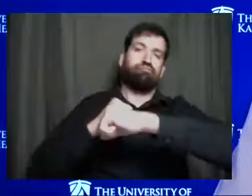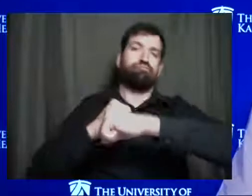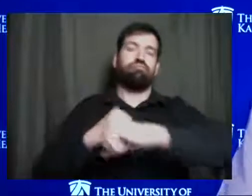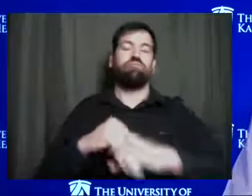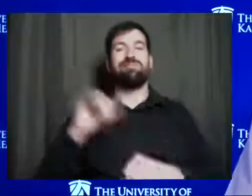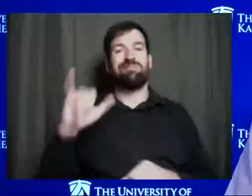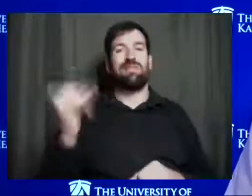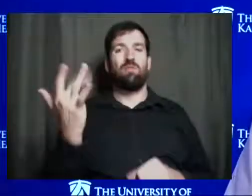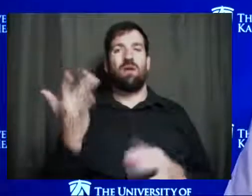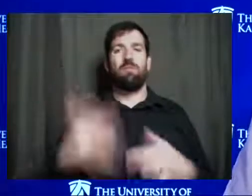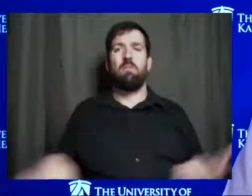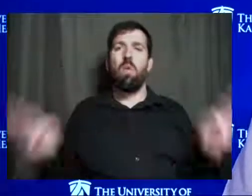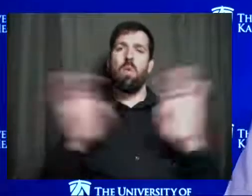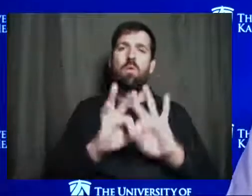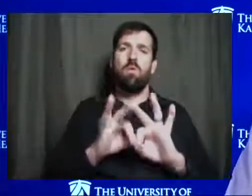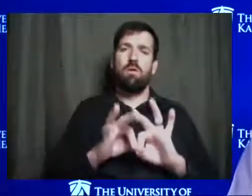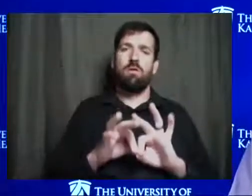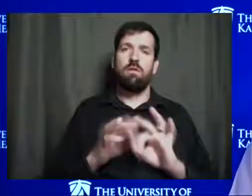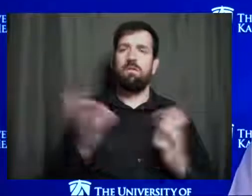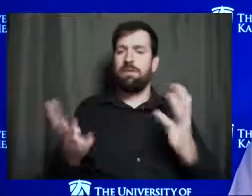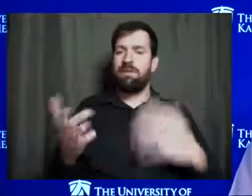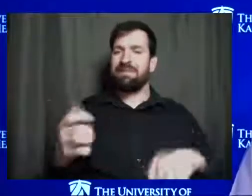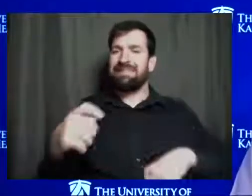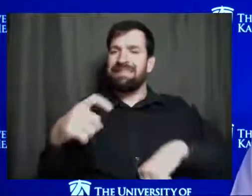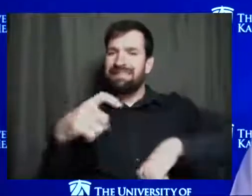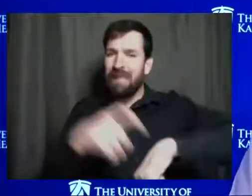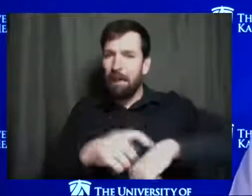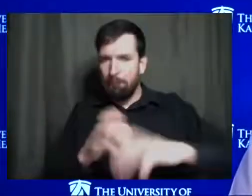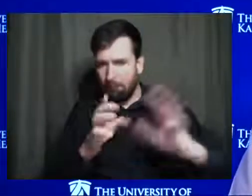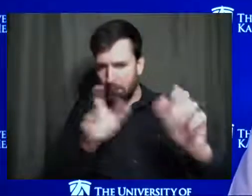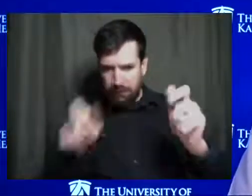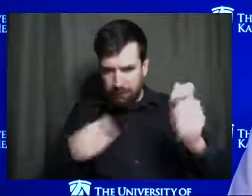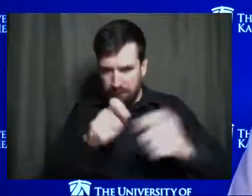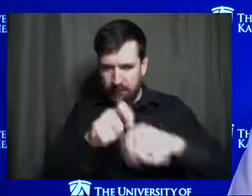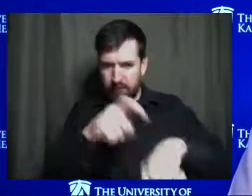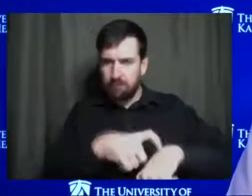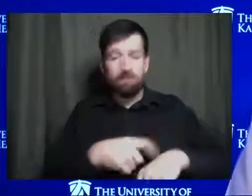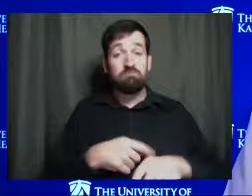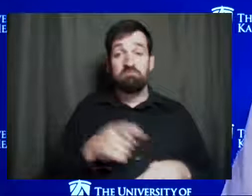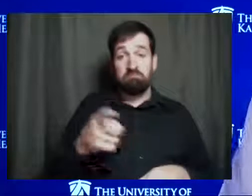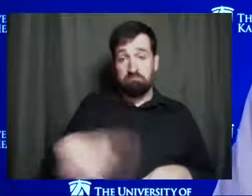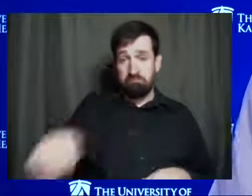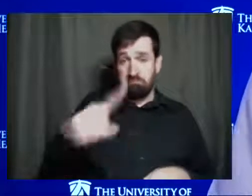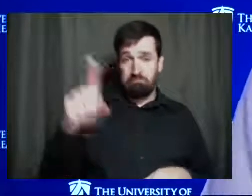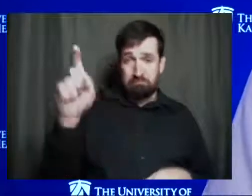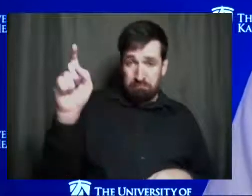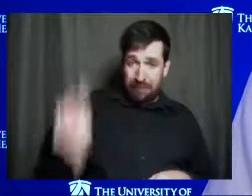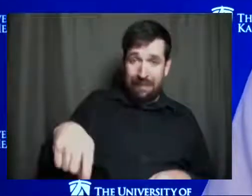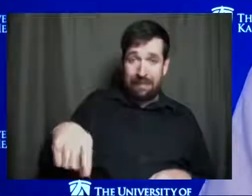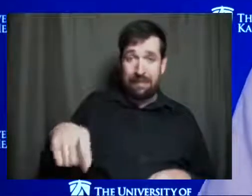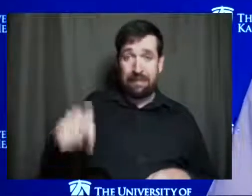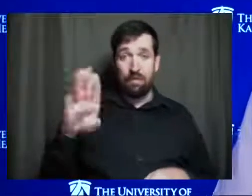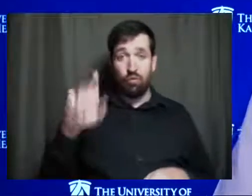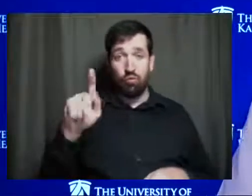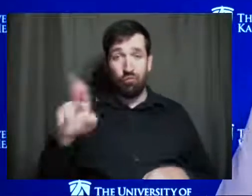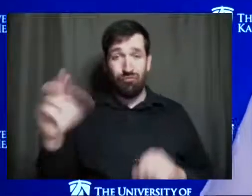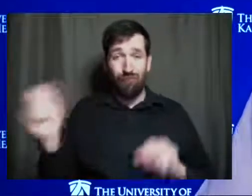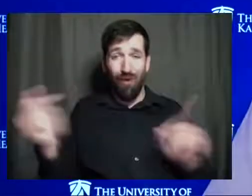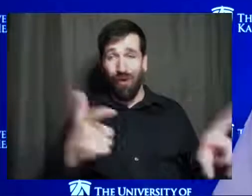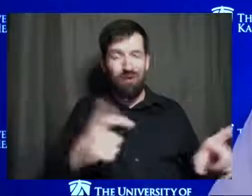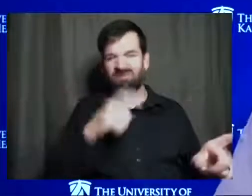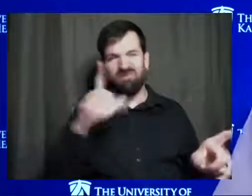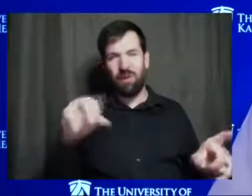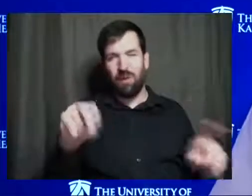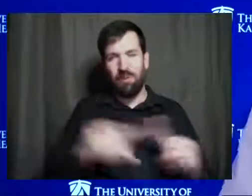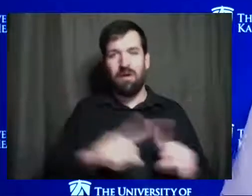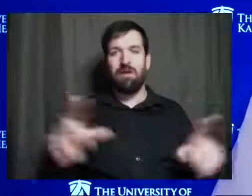think, to maybe time some of these. I don't think everybody needs the booster or needs additional dosing. But now as we're getting into the holiday season